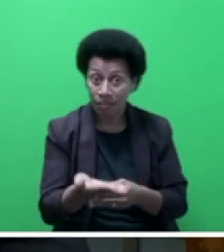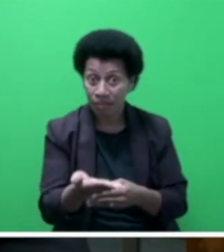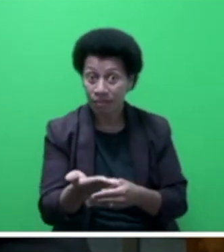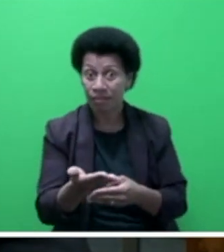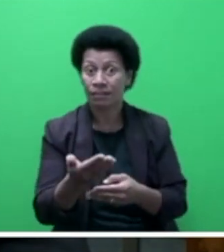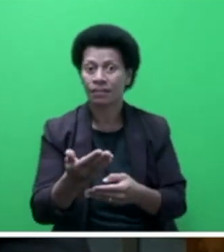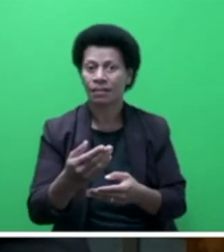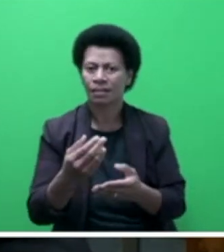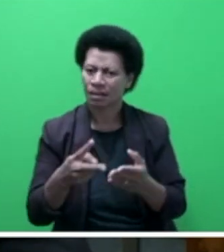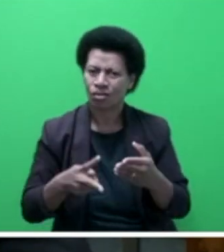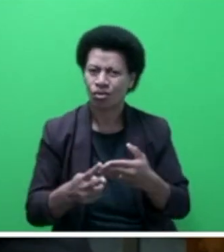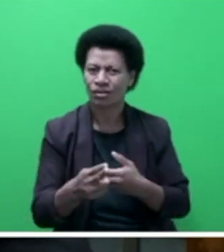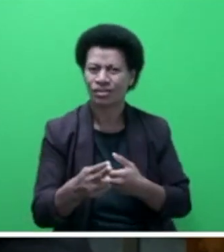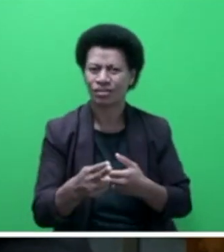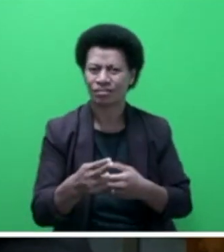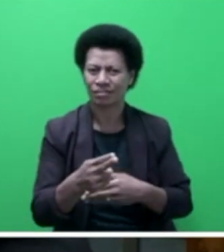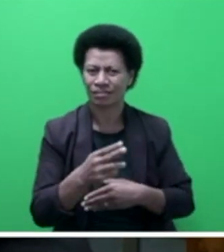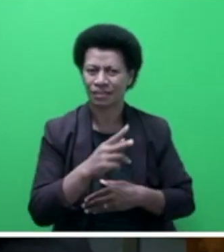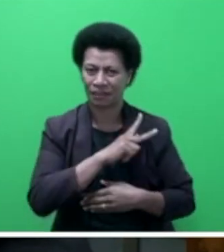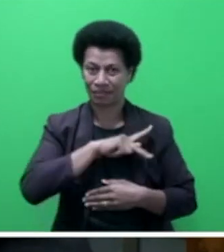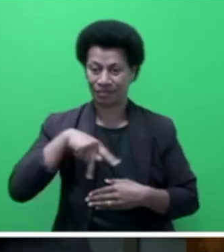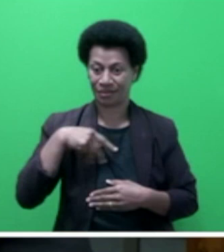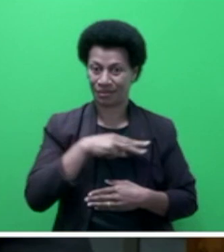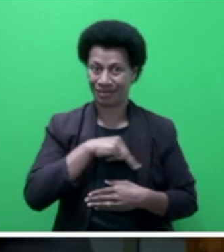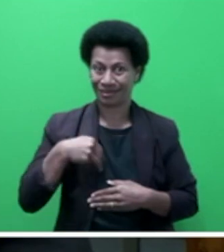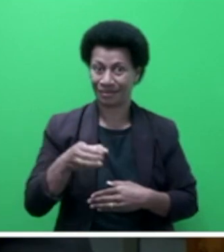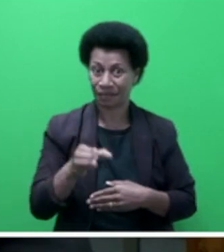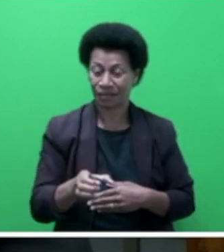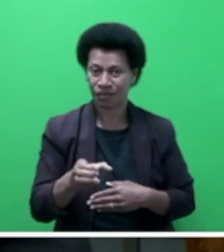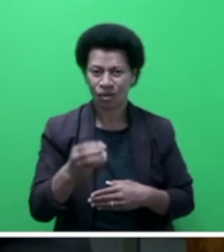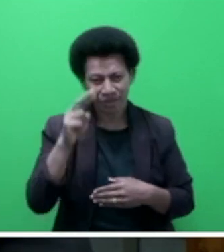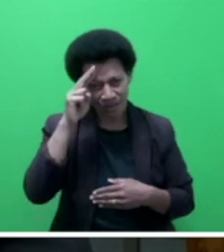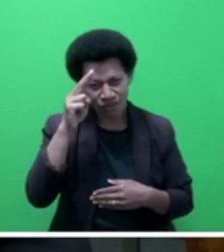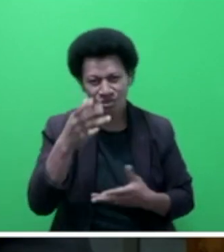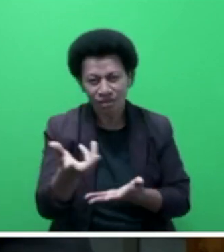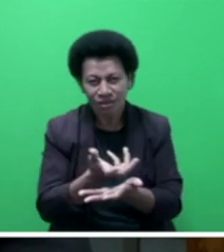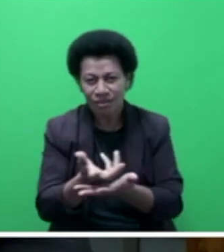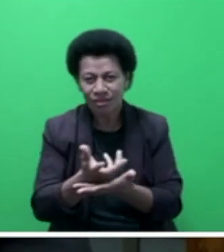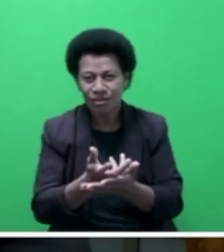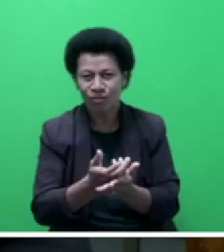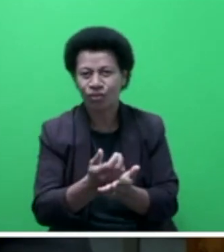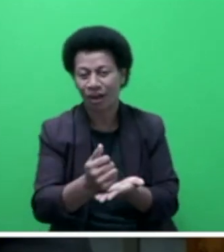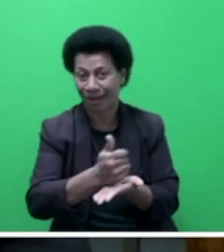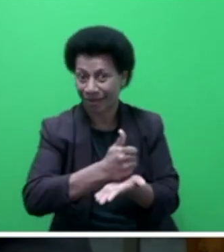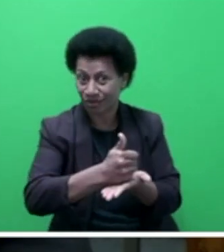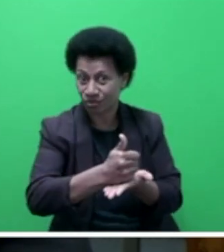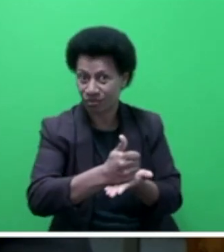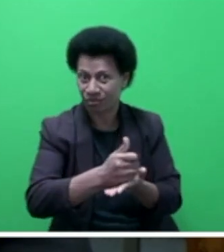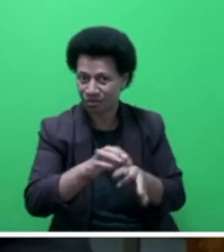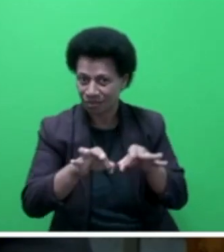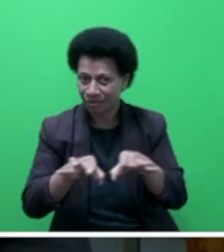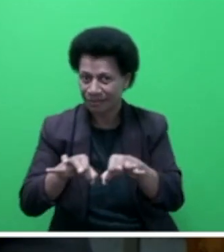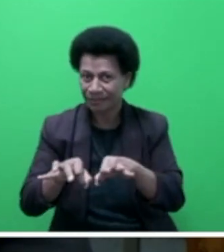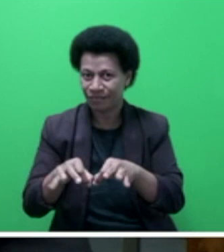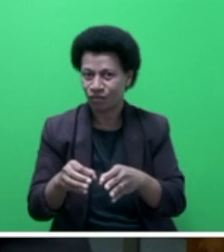a launch by the Honorable Prime Minister of the national consultations for our first national action plan to prevent violence against women and